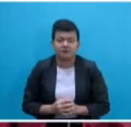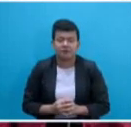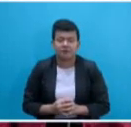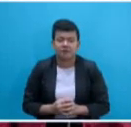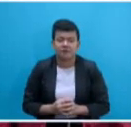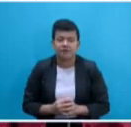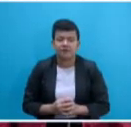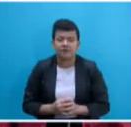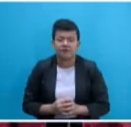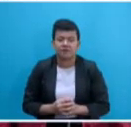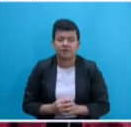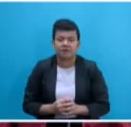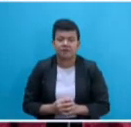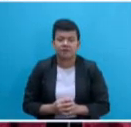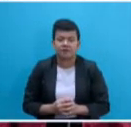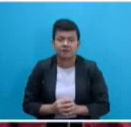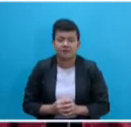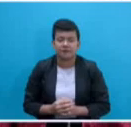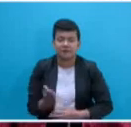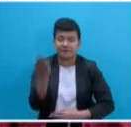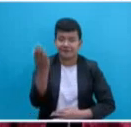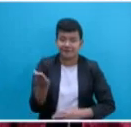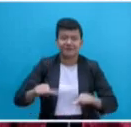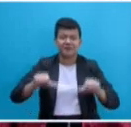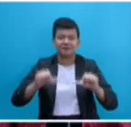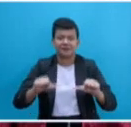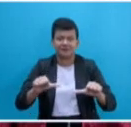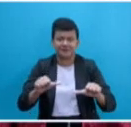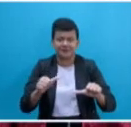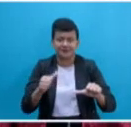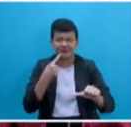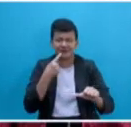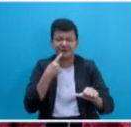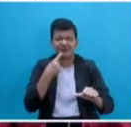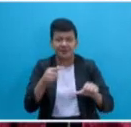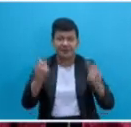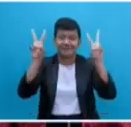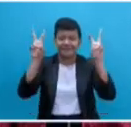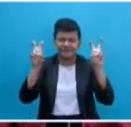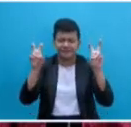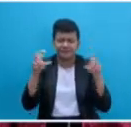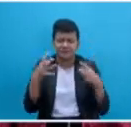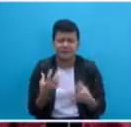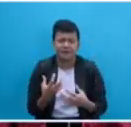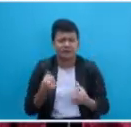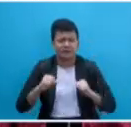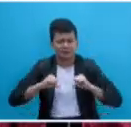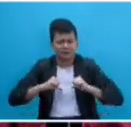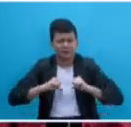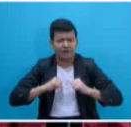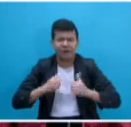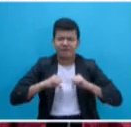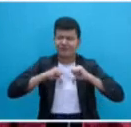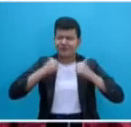His Excellency said he has, and I quote, "worked with growing pride as that excitement has